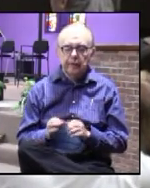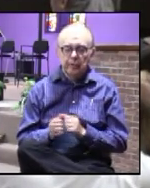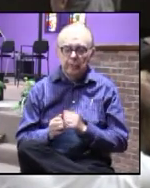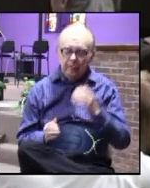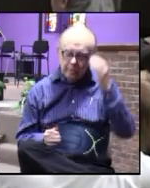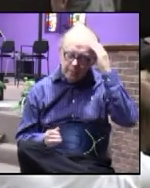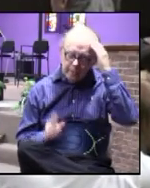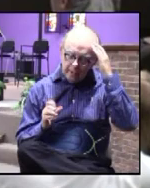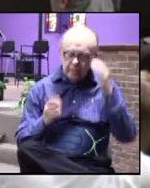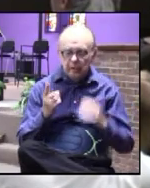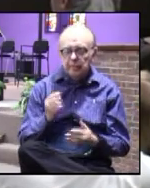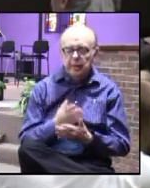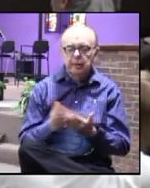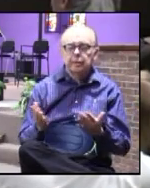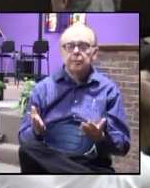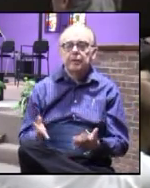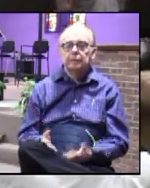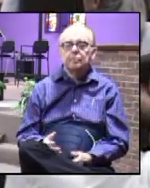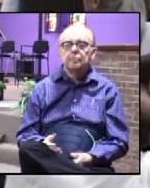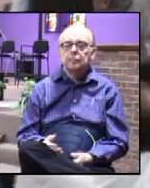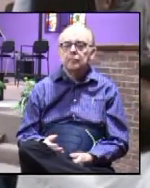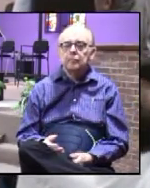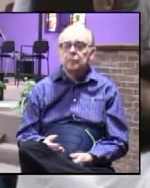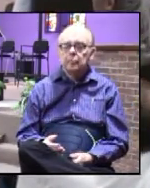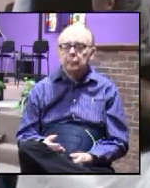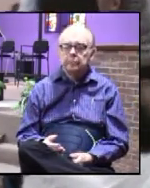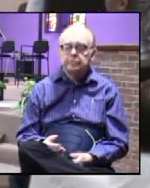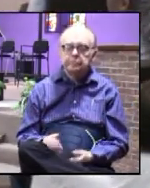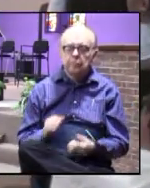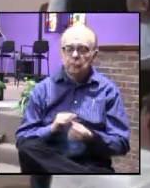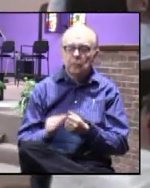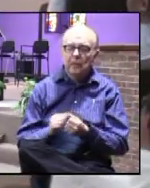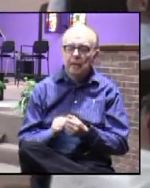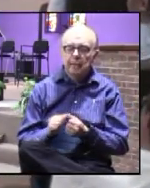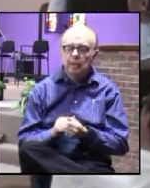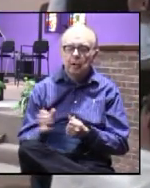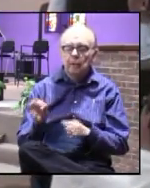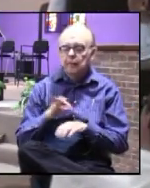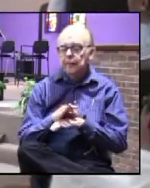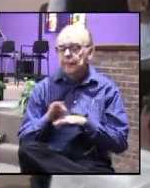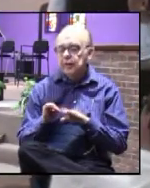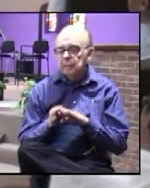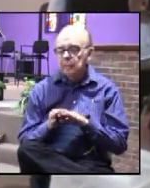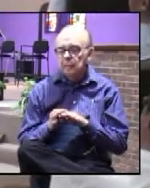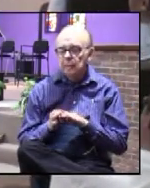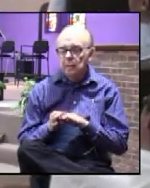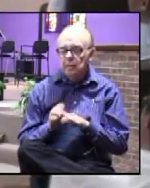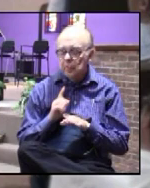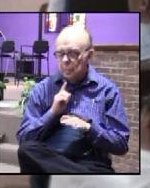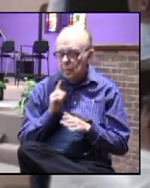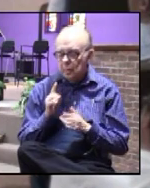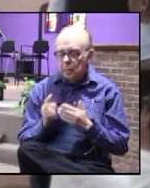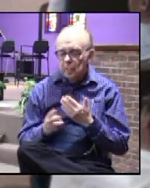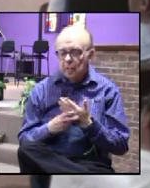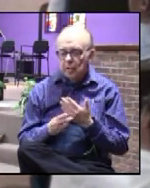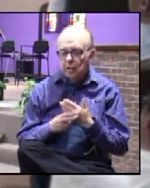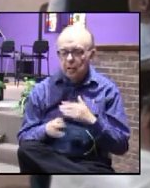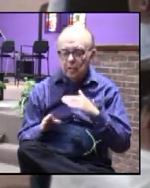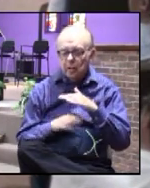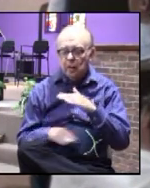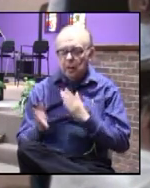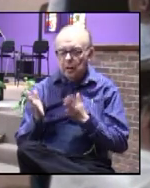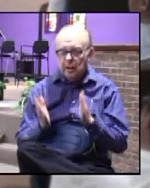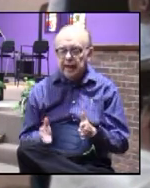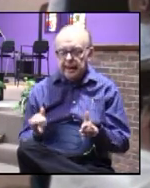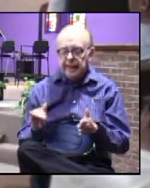Because you got to understand something. The washing of the feet was reserved to the lowest servant in